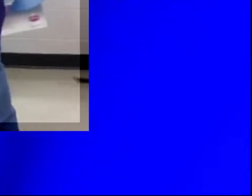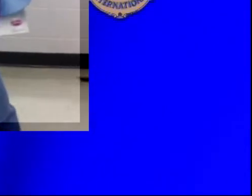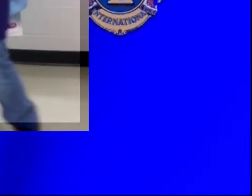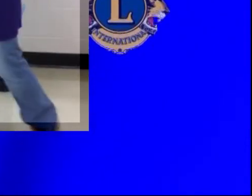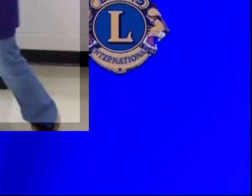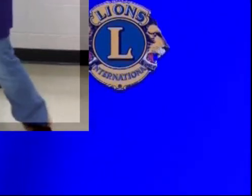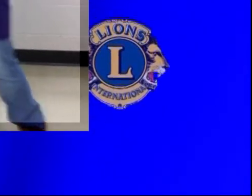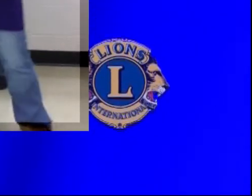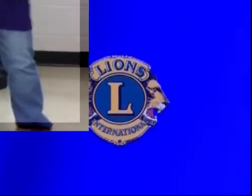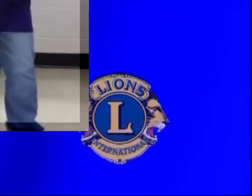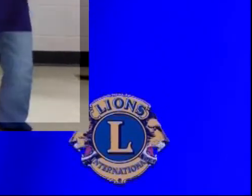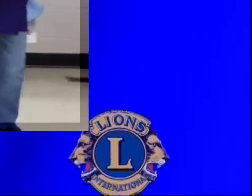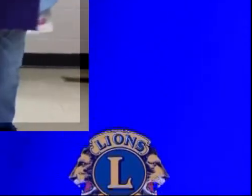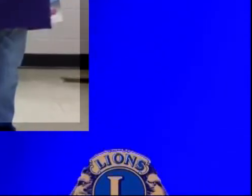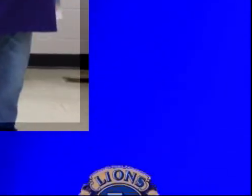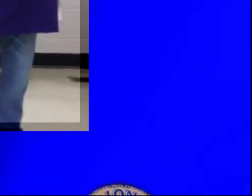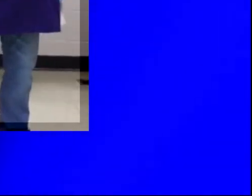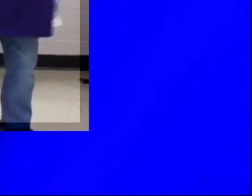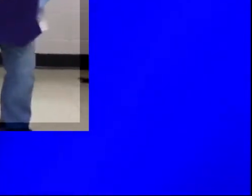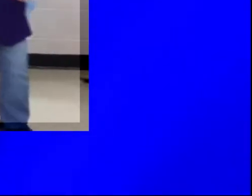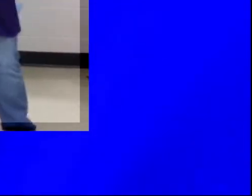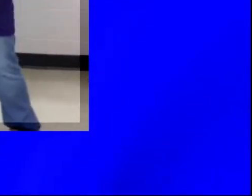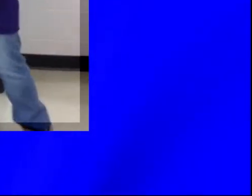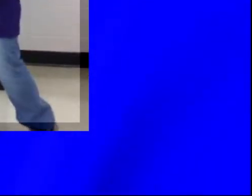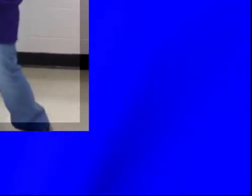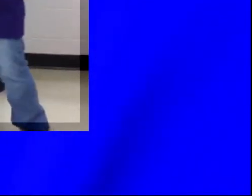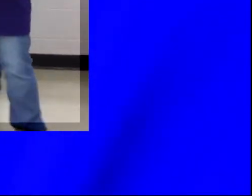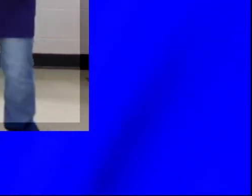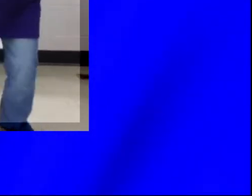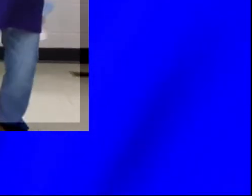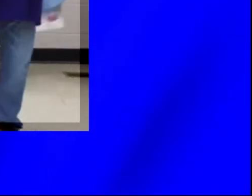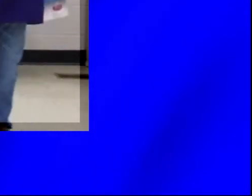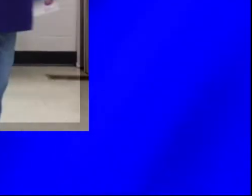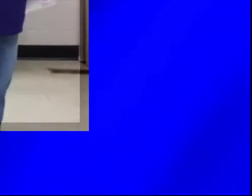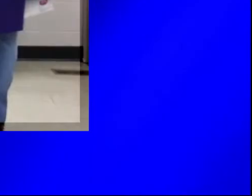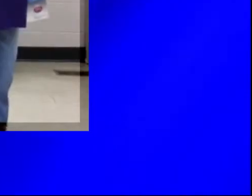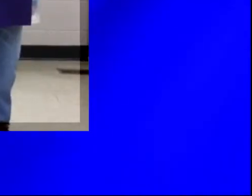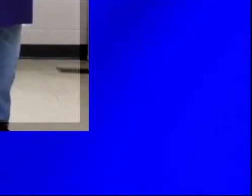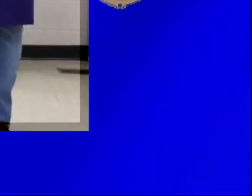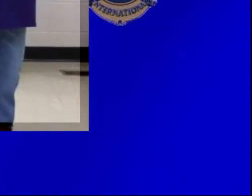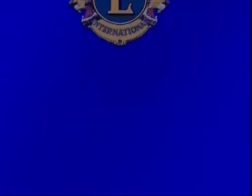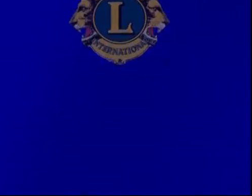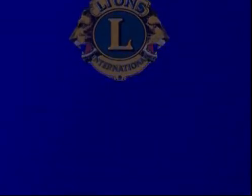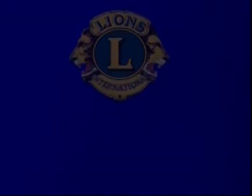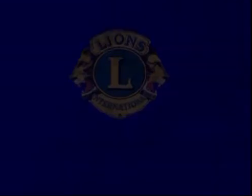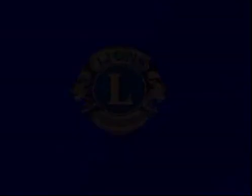We are a Lion Shuffling crew, doing the shuffle better than you.